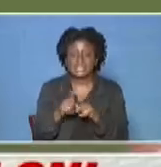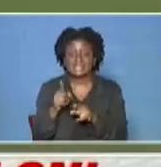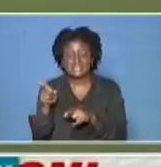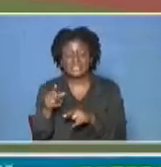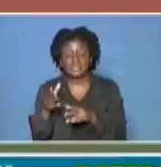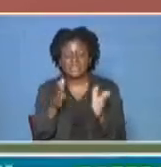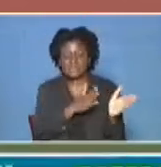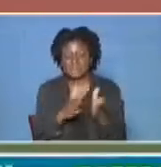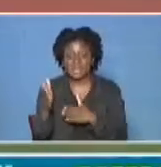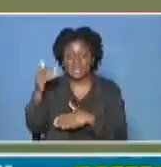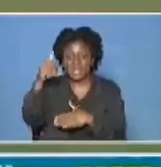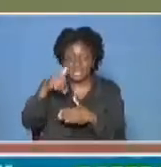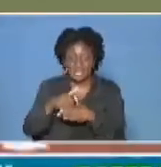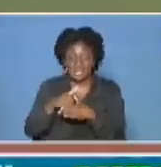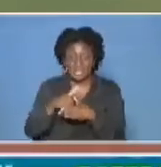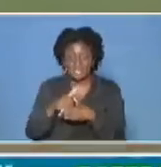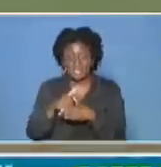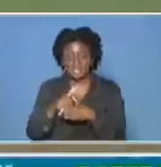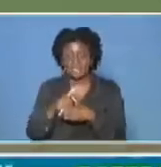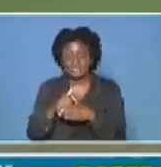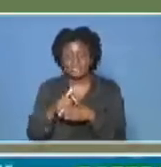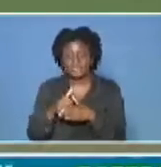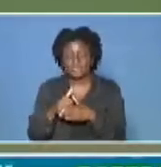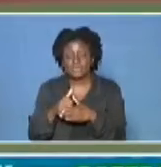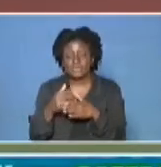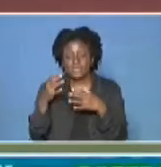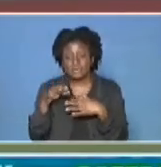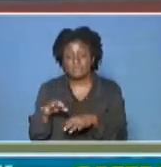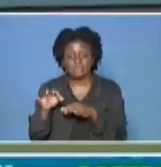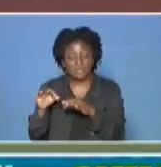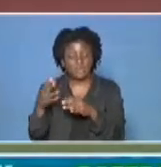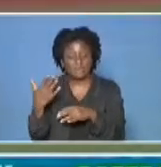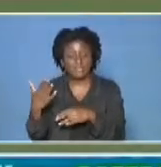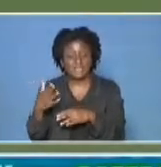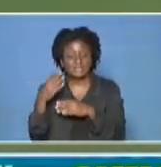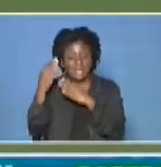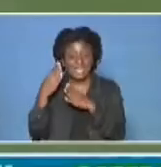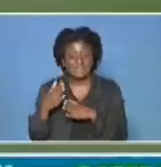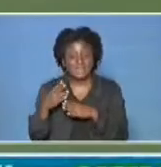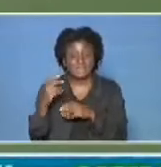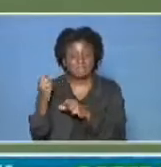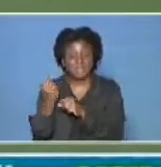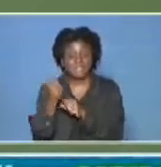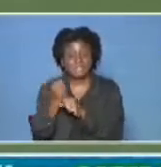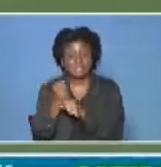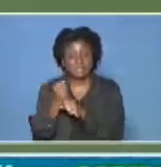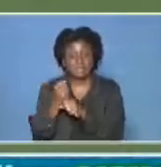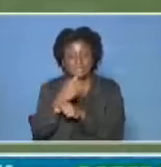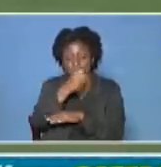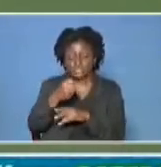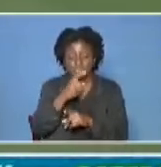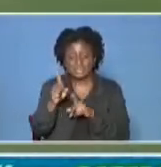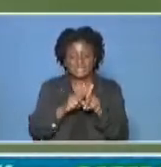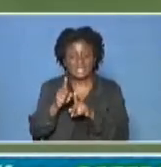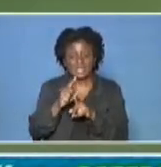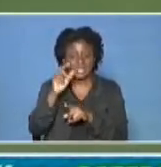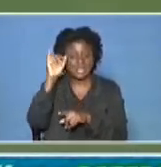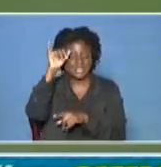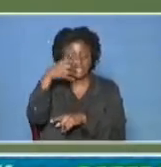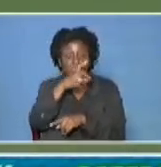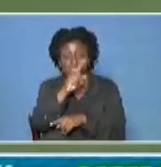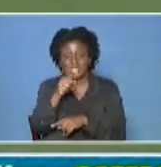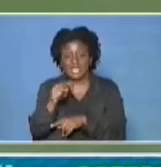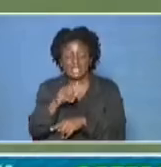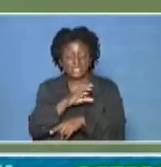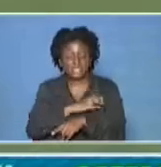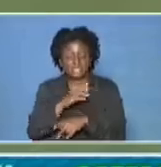getting back into the swing of things, Bahamian baseball superstar Jazz Chisholm is headed back to the injured reserve list. Chisholm was placed